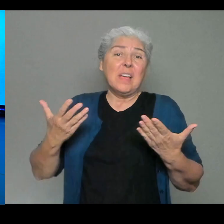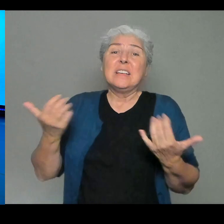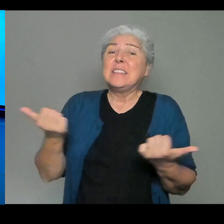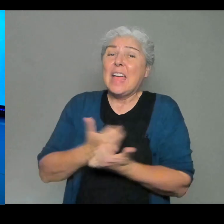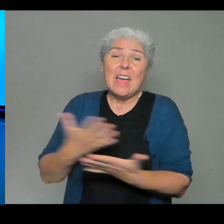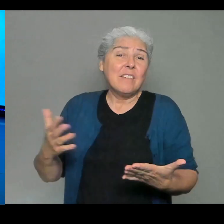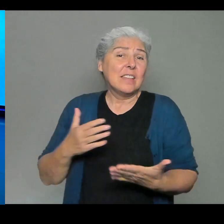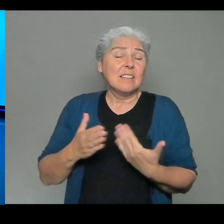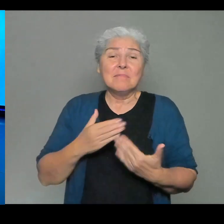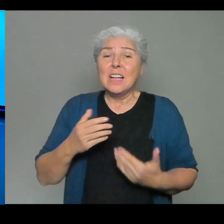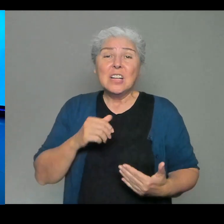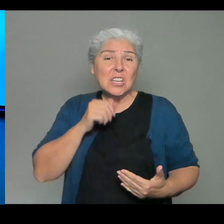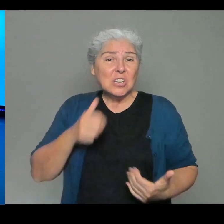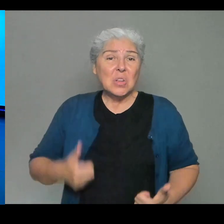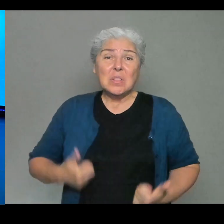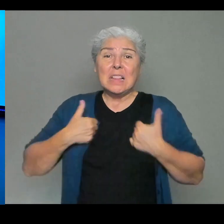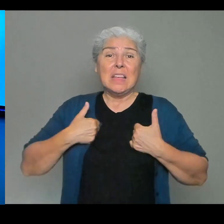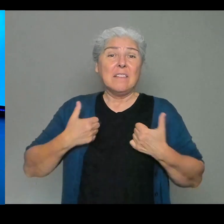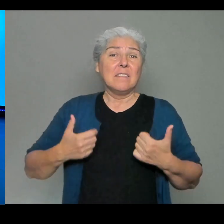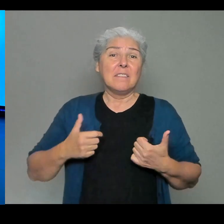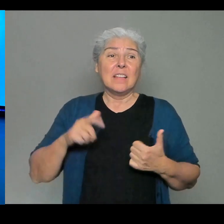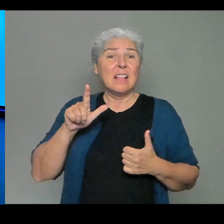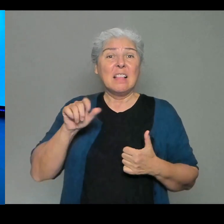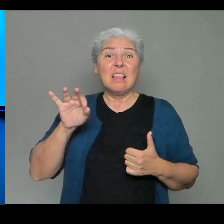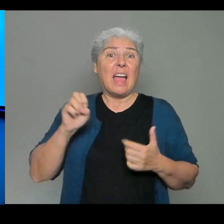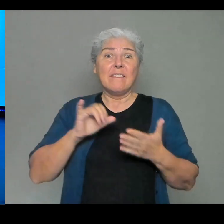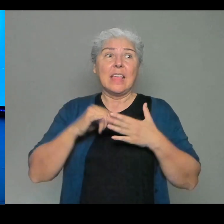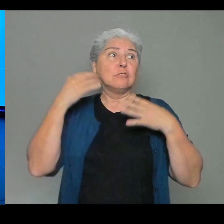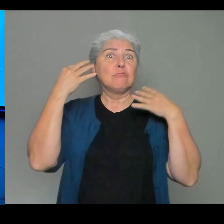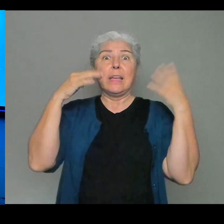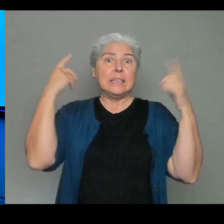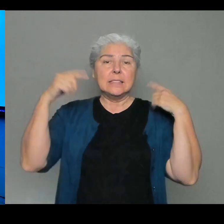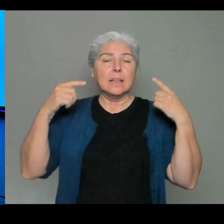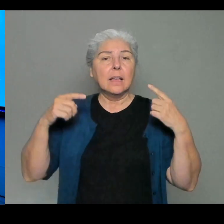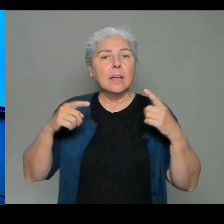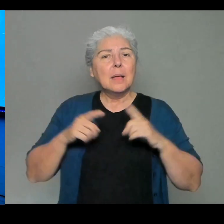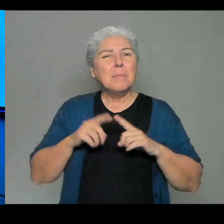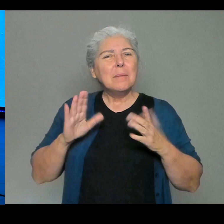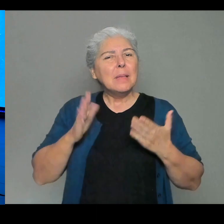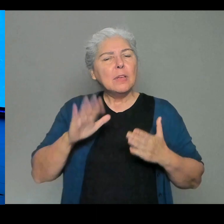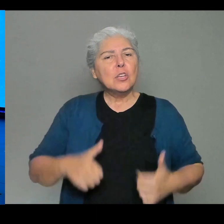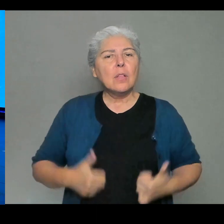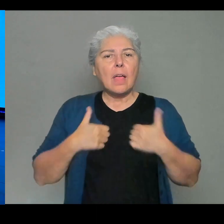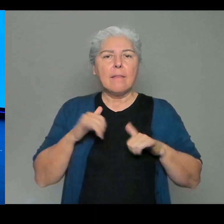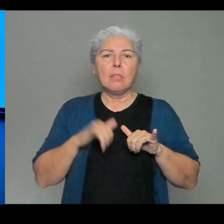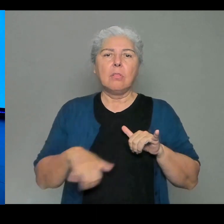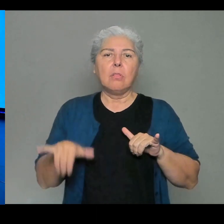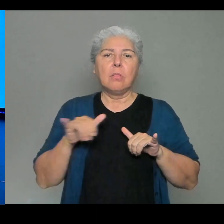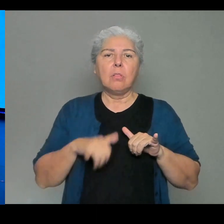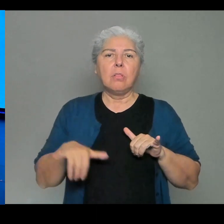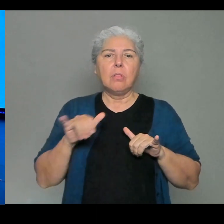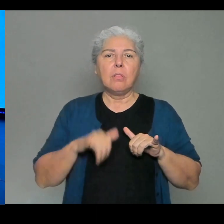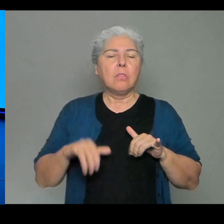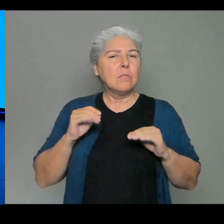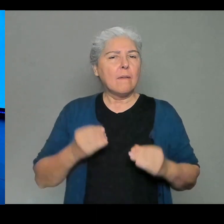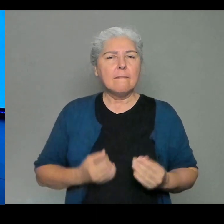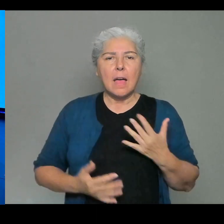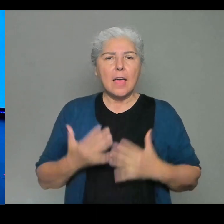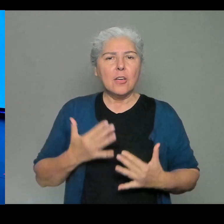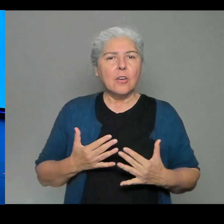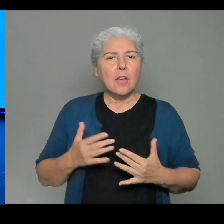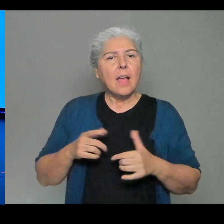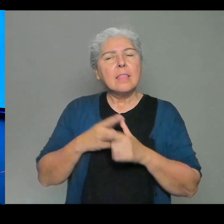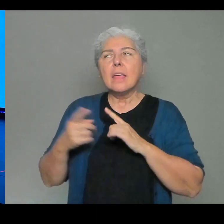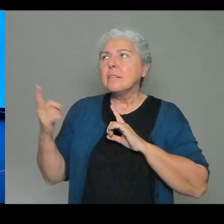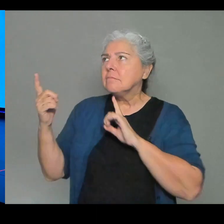waste all his goods and live a crazy life, but you've just been kind of stagnant and you want to make sure that you are on fire for God. I